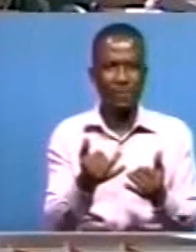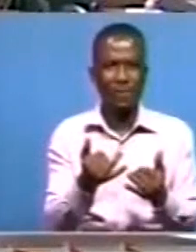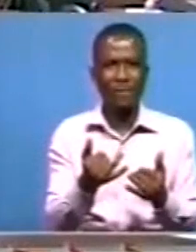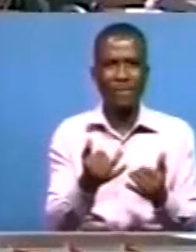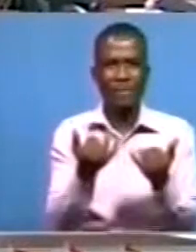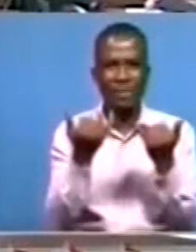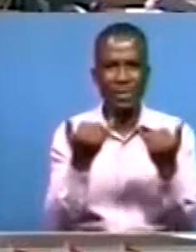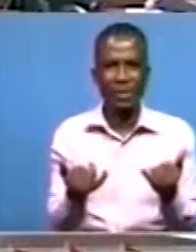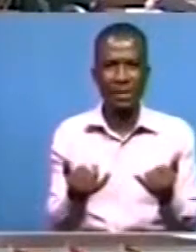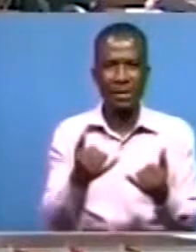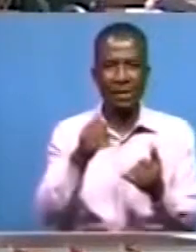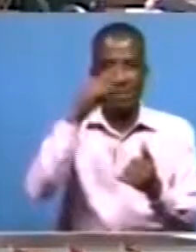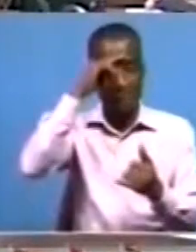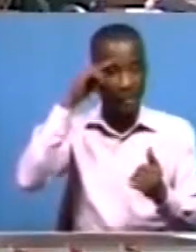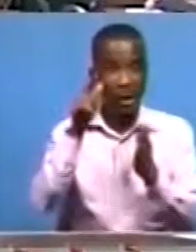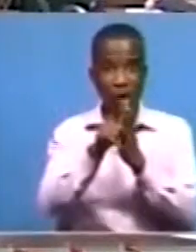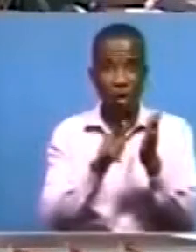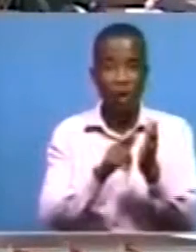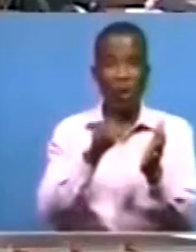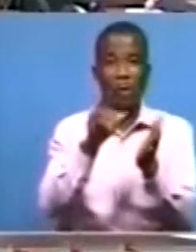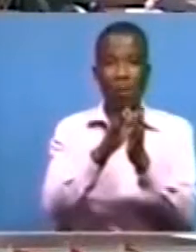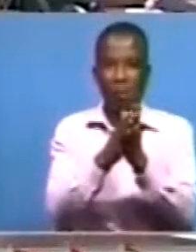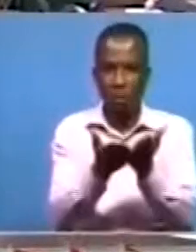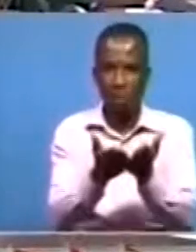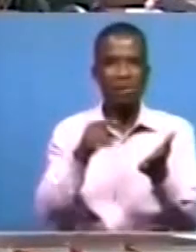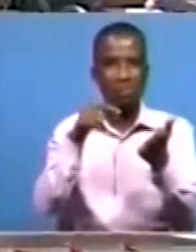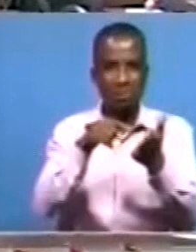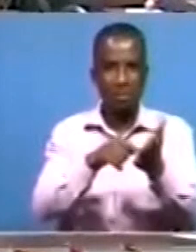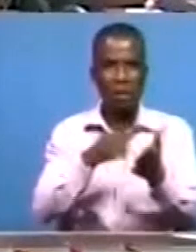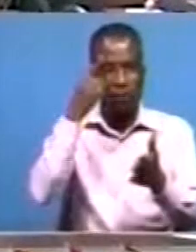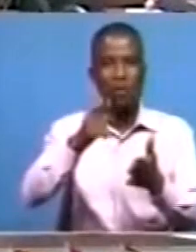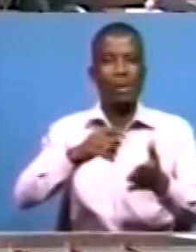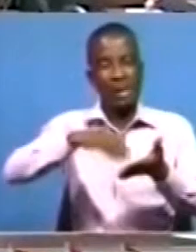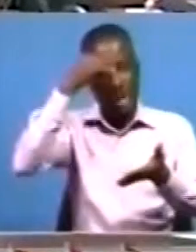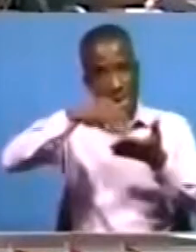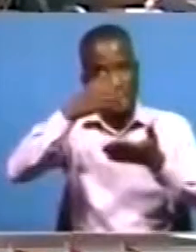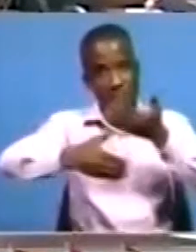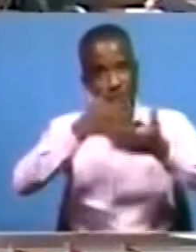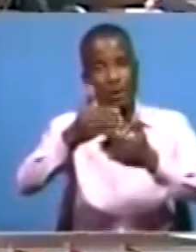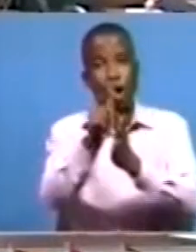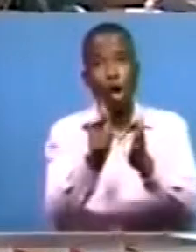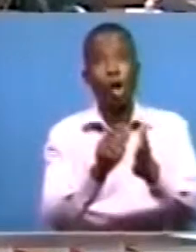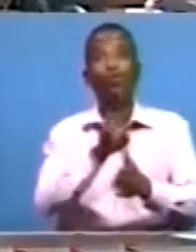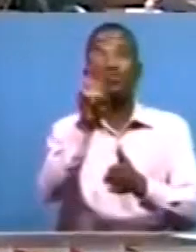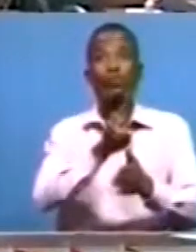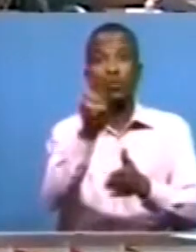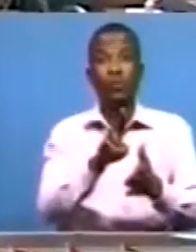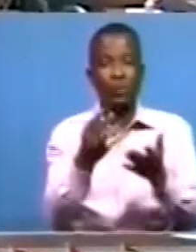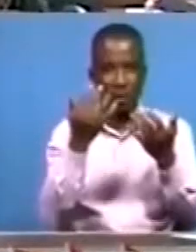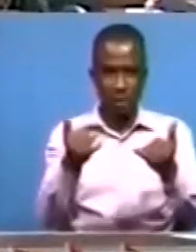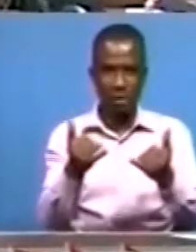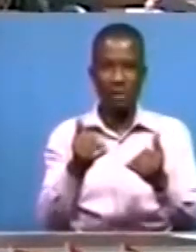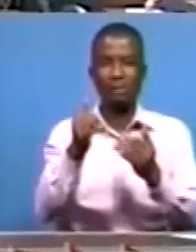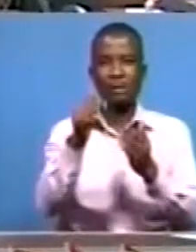submission. Black's Law Dictionary is a respected and reputable source book for the bench and legal practitioners. Reference to